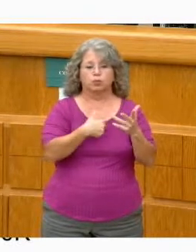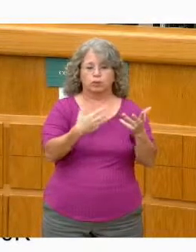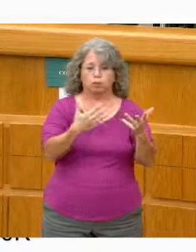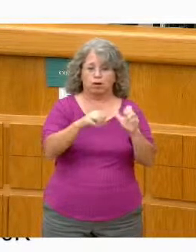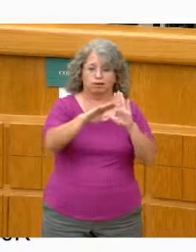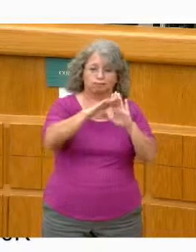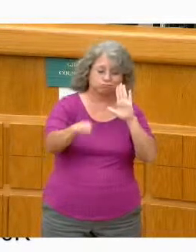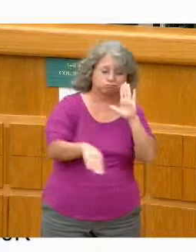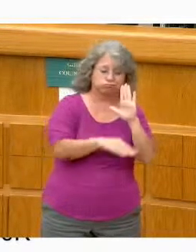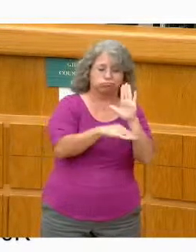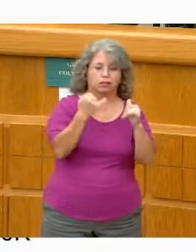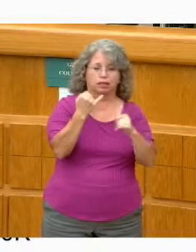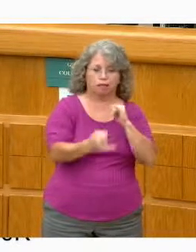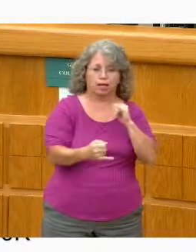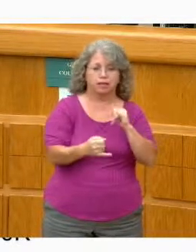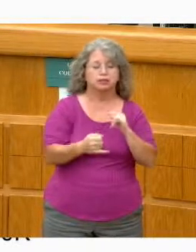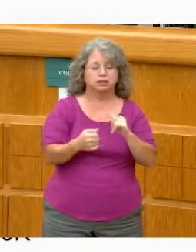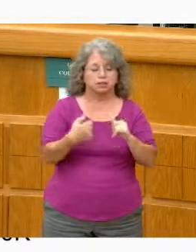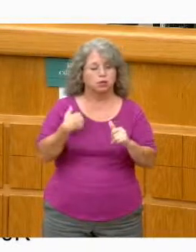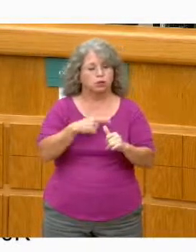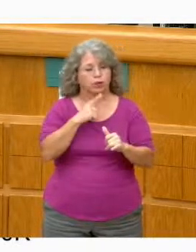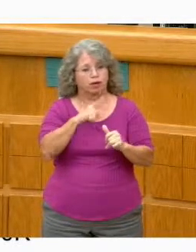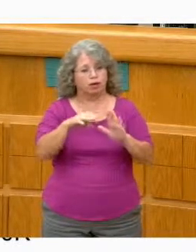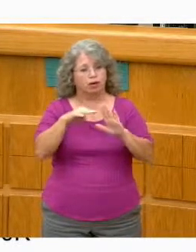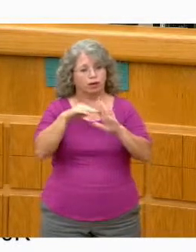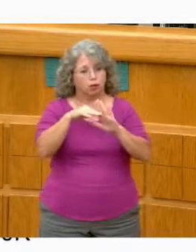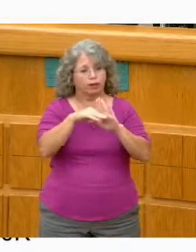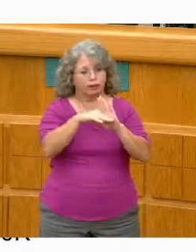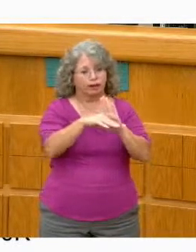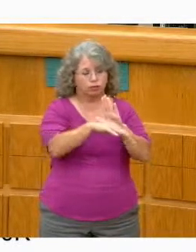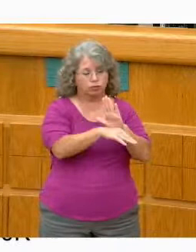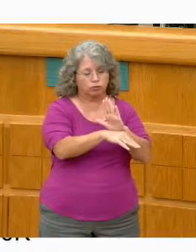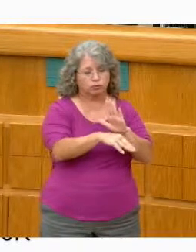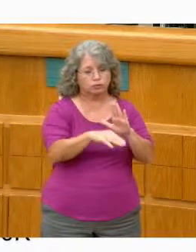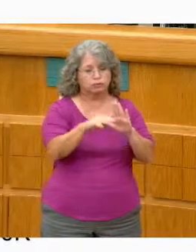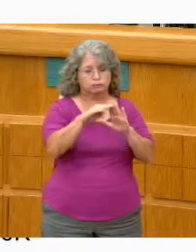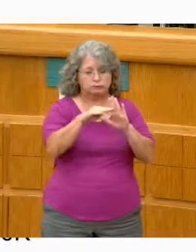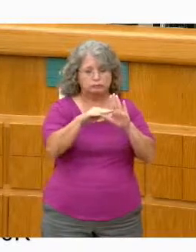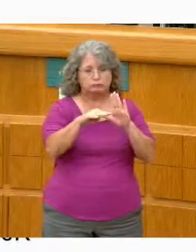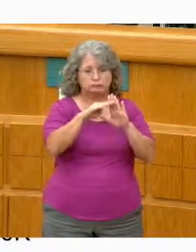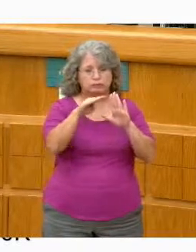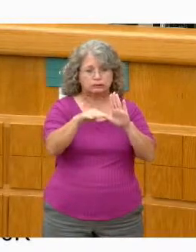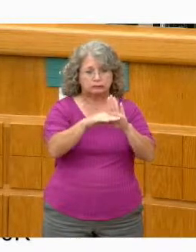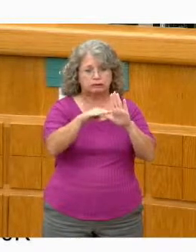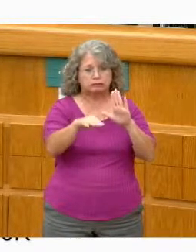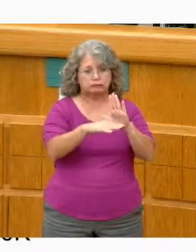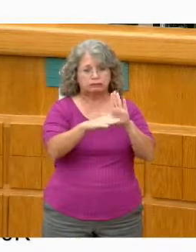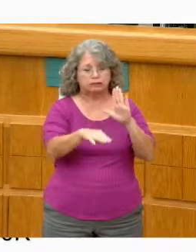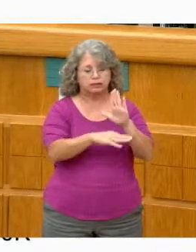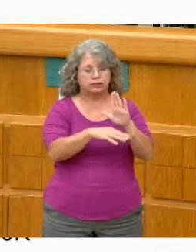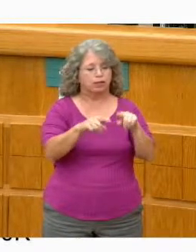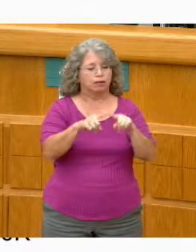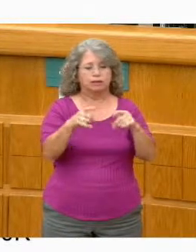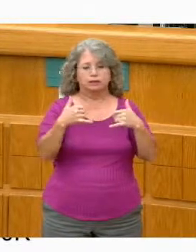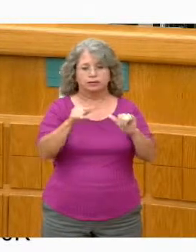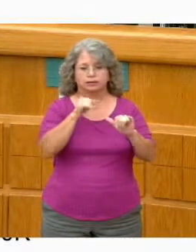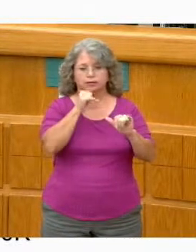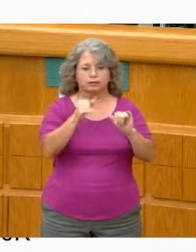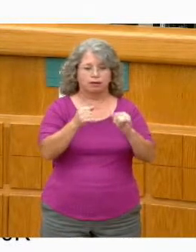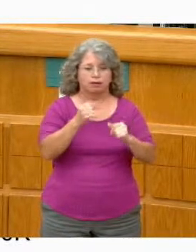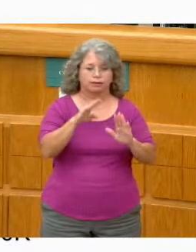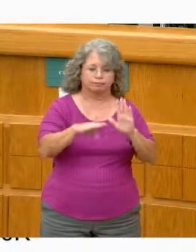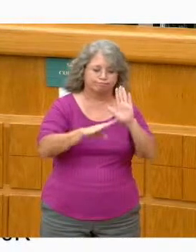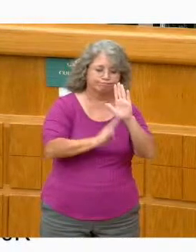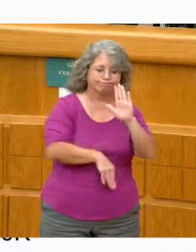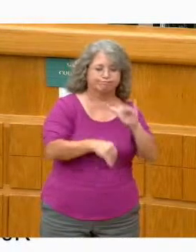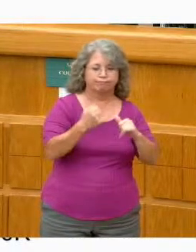but we want to be in last place here. So this is moving in the right direction. We're moving down the ranking list, but